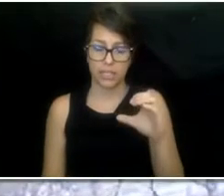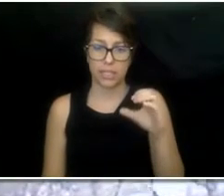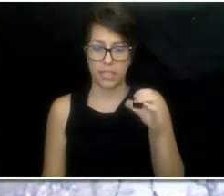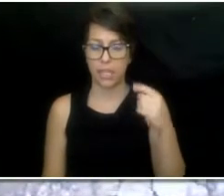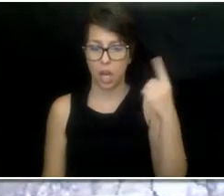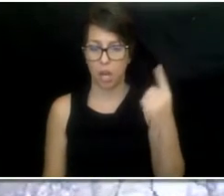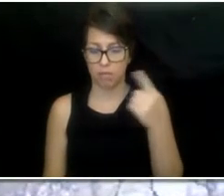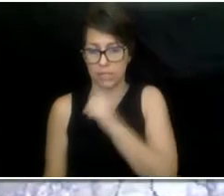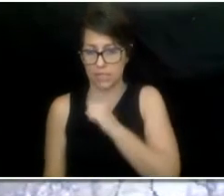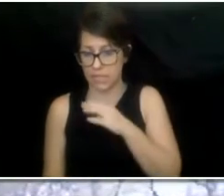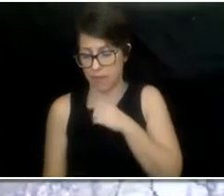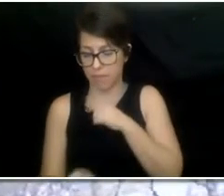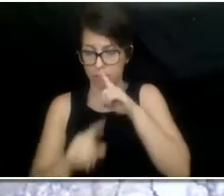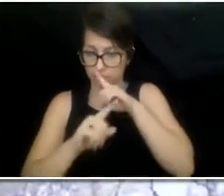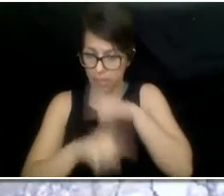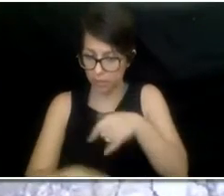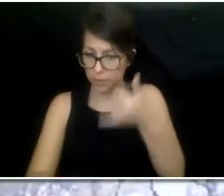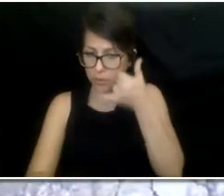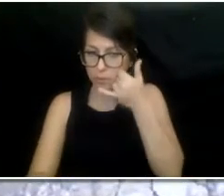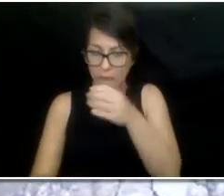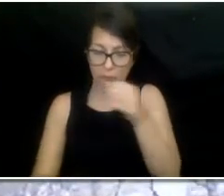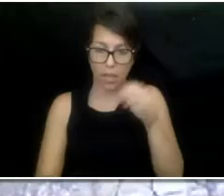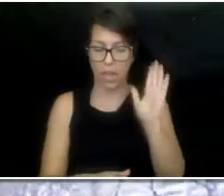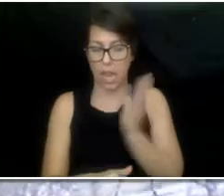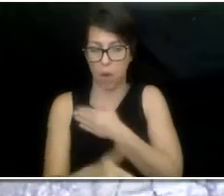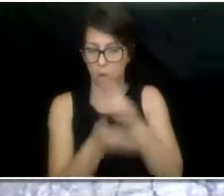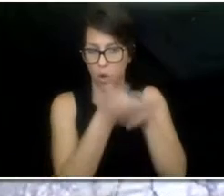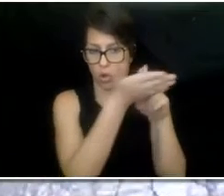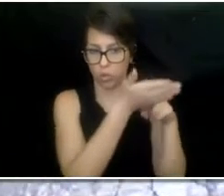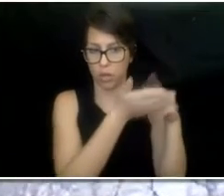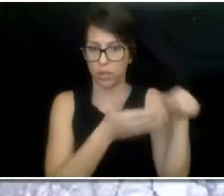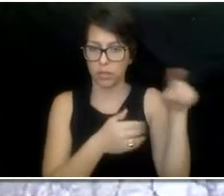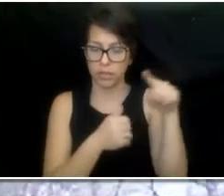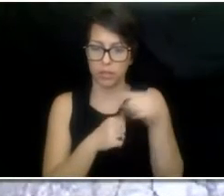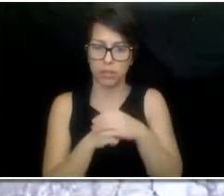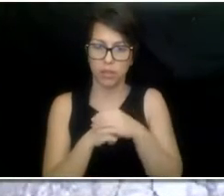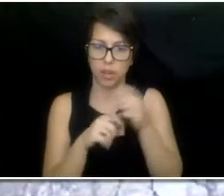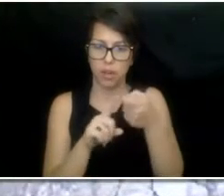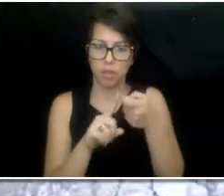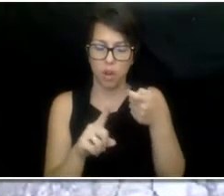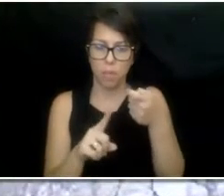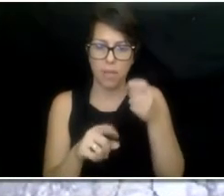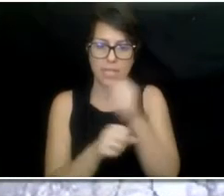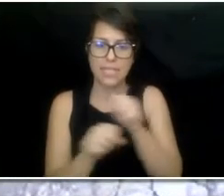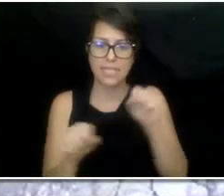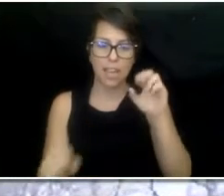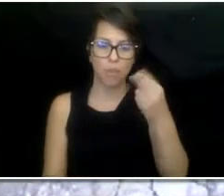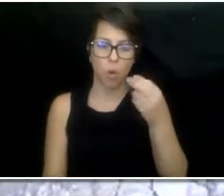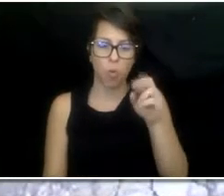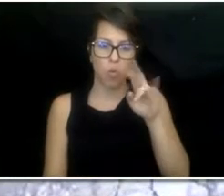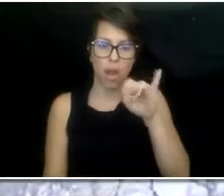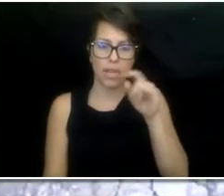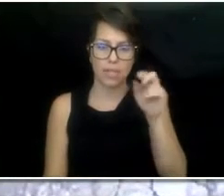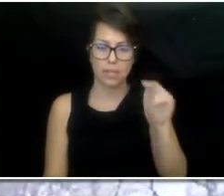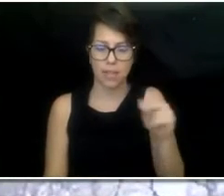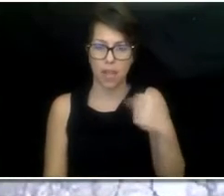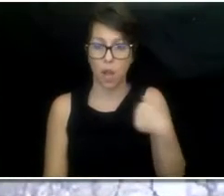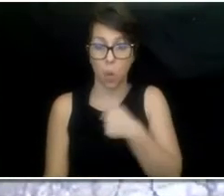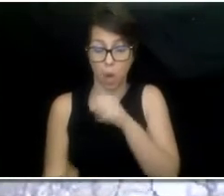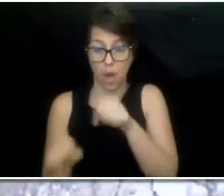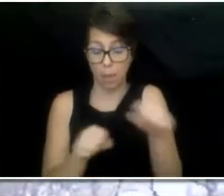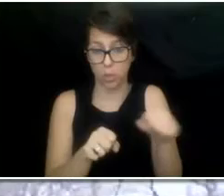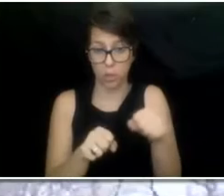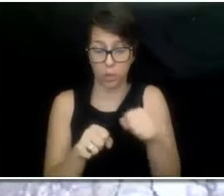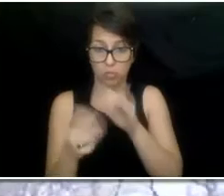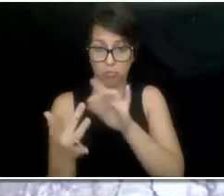fjc and community-based providers for immediate safety planning shelter assistance Mental Health Services